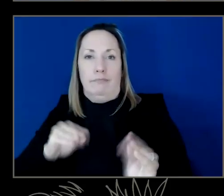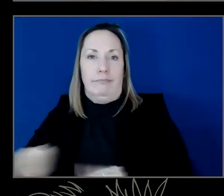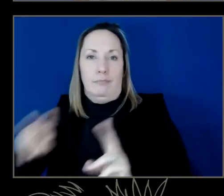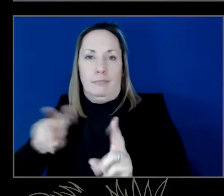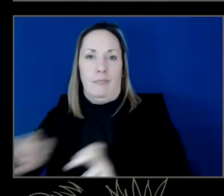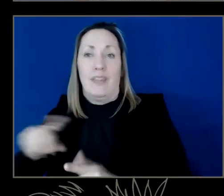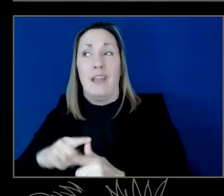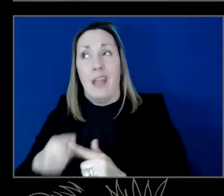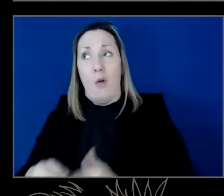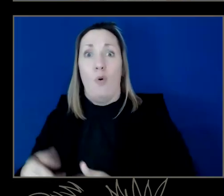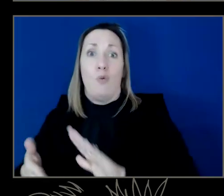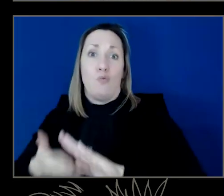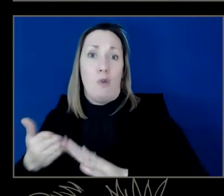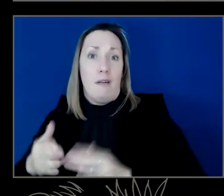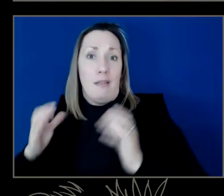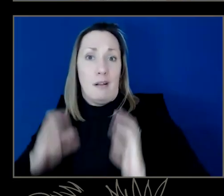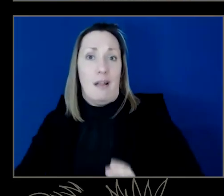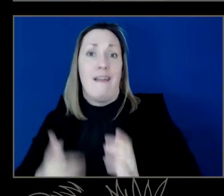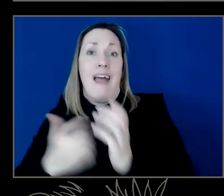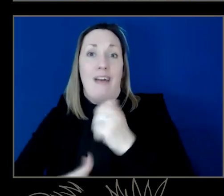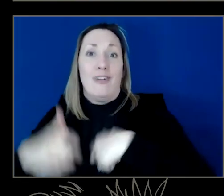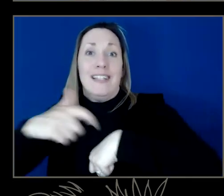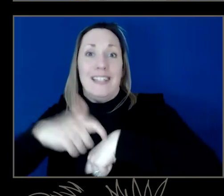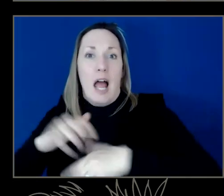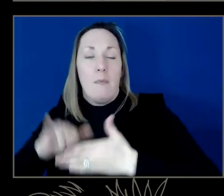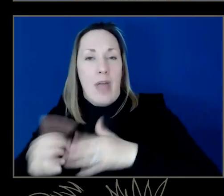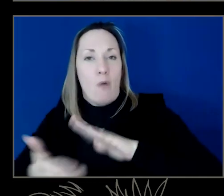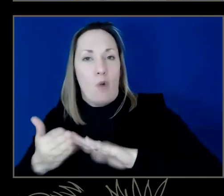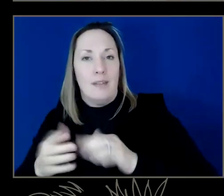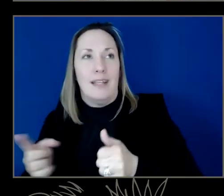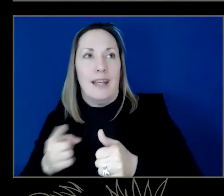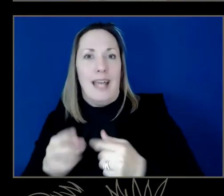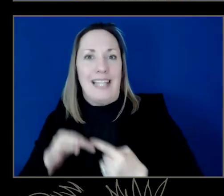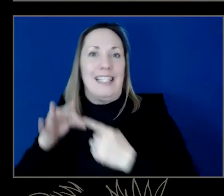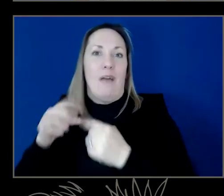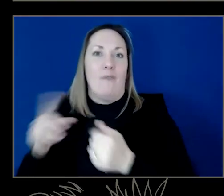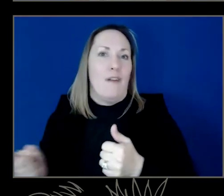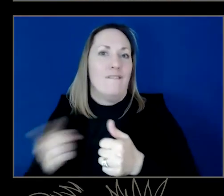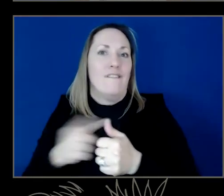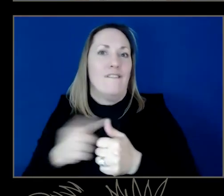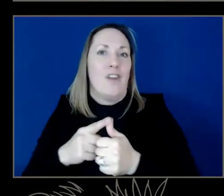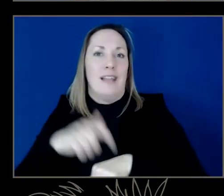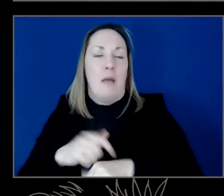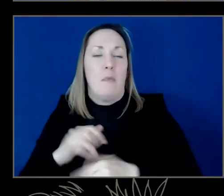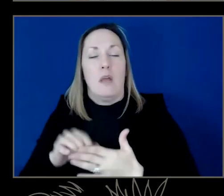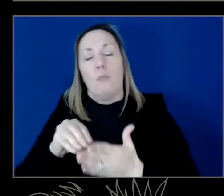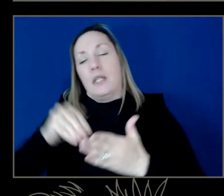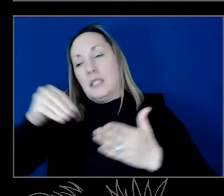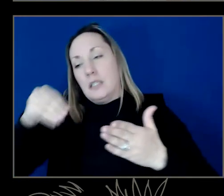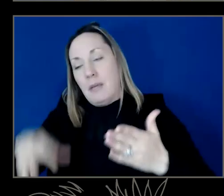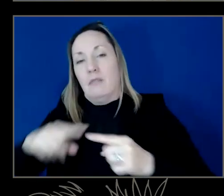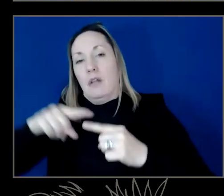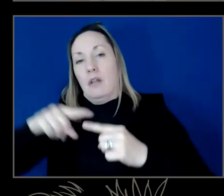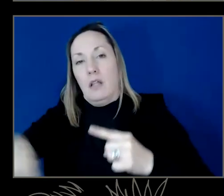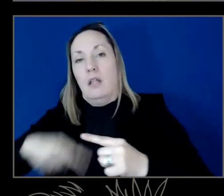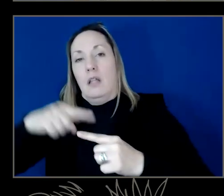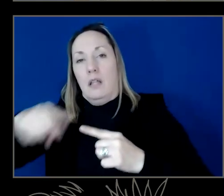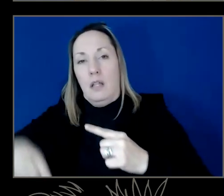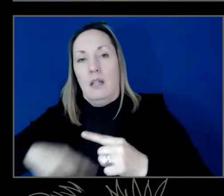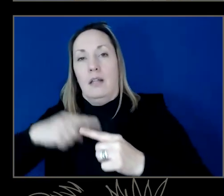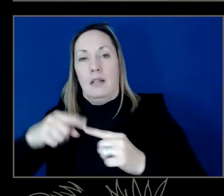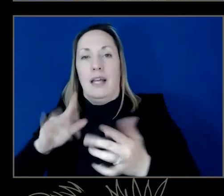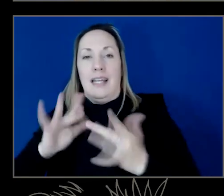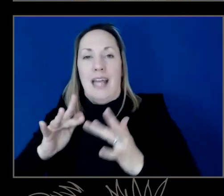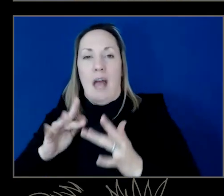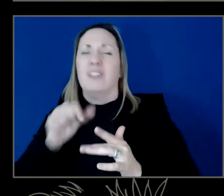every single time this runs, except for the initial load, and that's going to be expensive. Those are round trips across the network. So just don't do that. Do